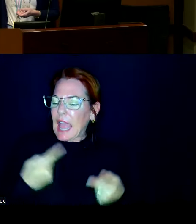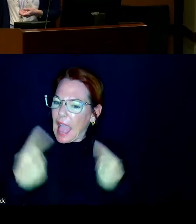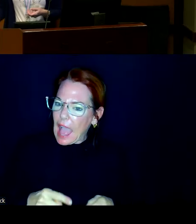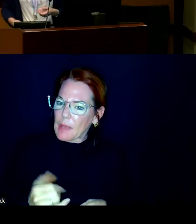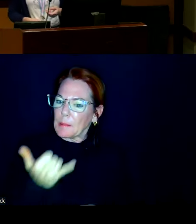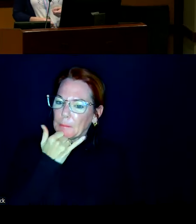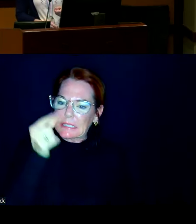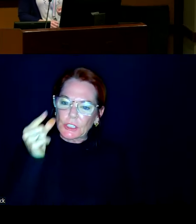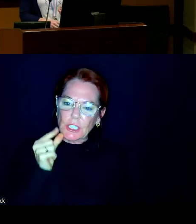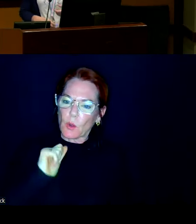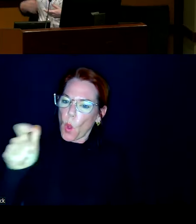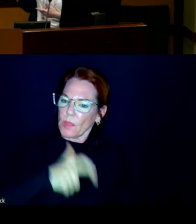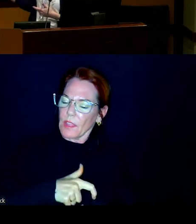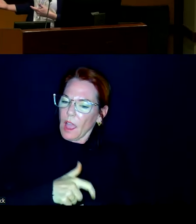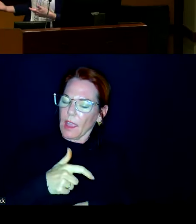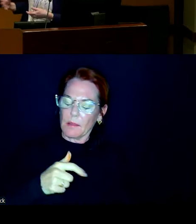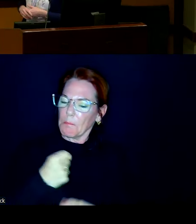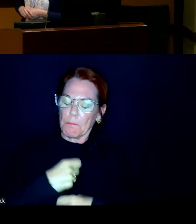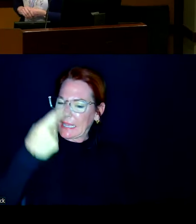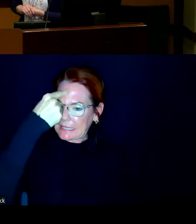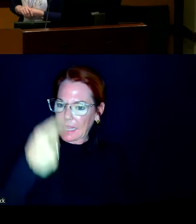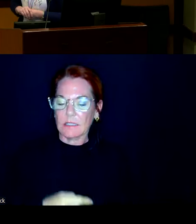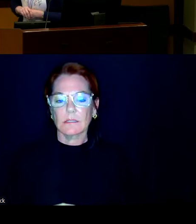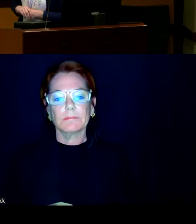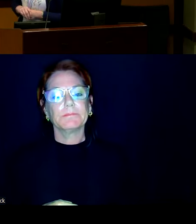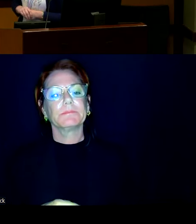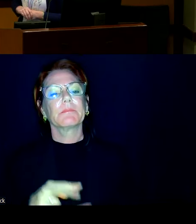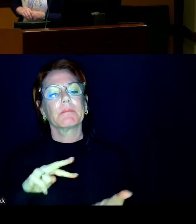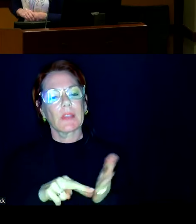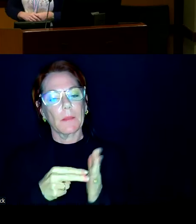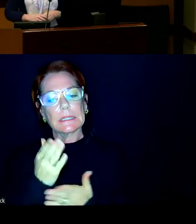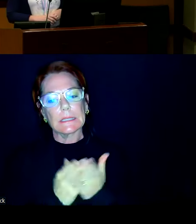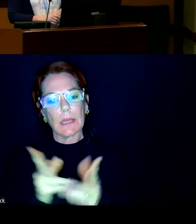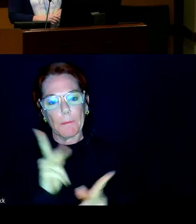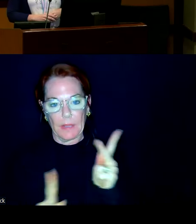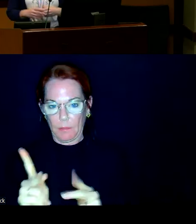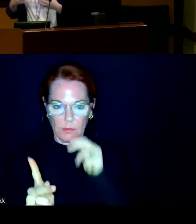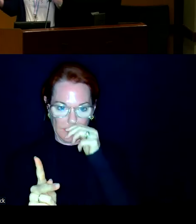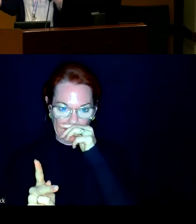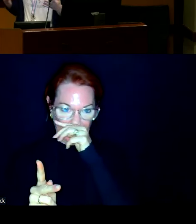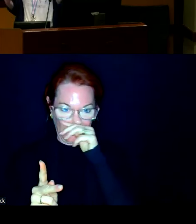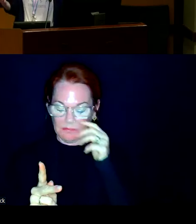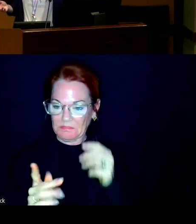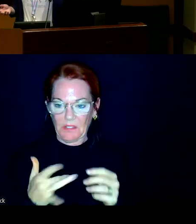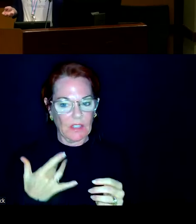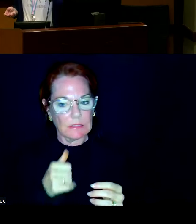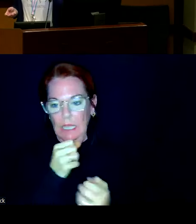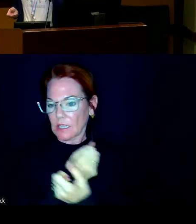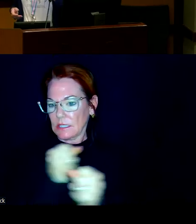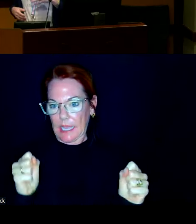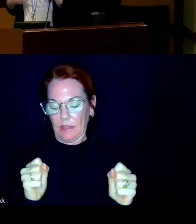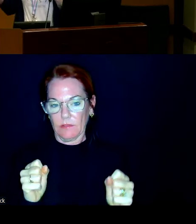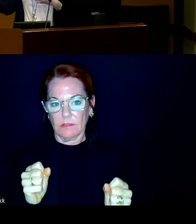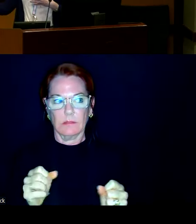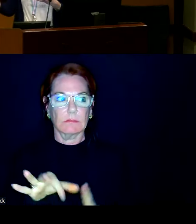sense. And so people feel unrecognized and invisible. It's unsafe, and especially